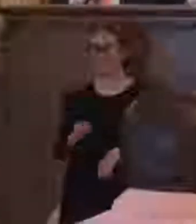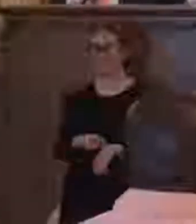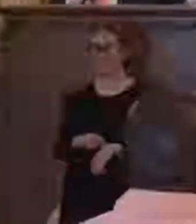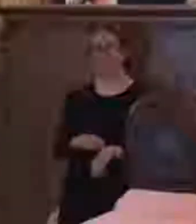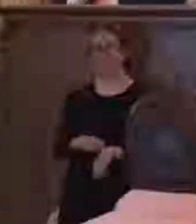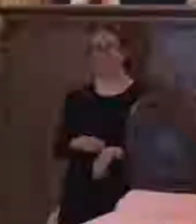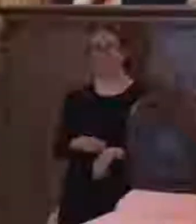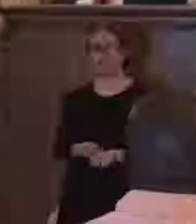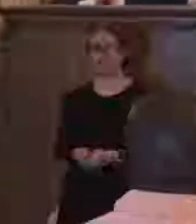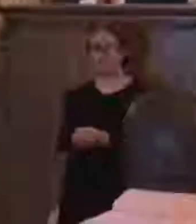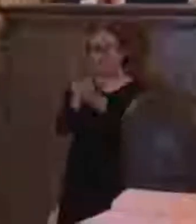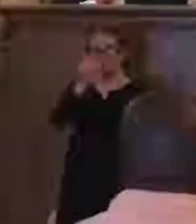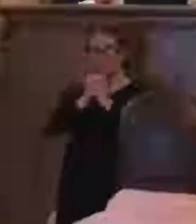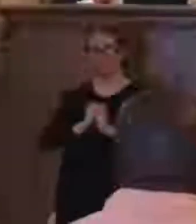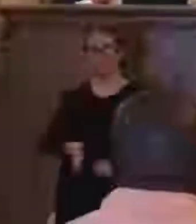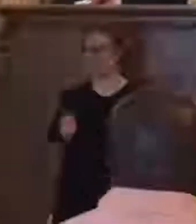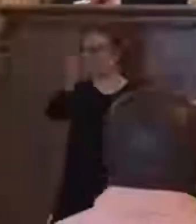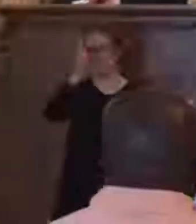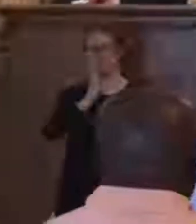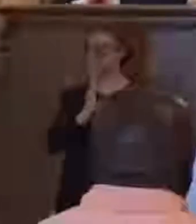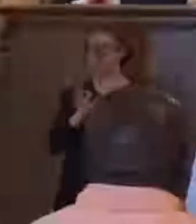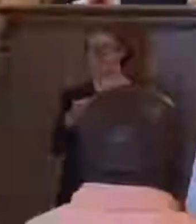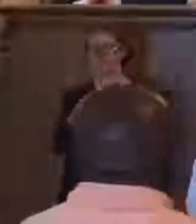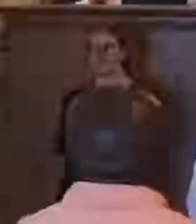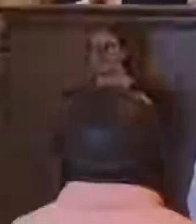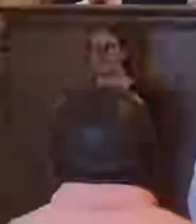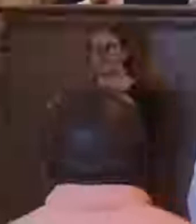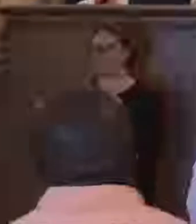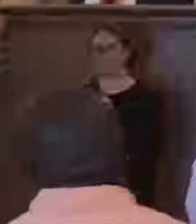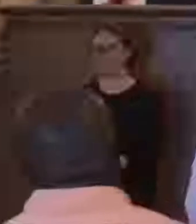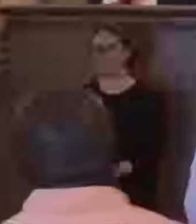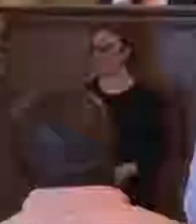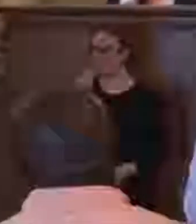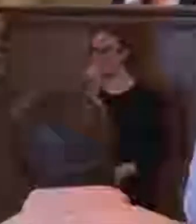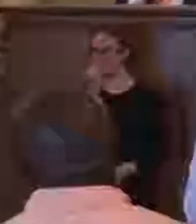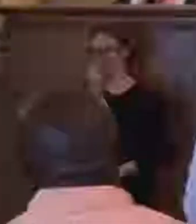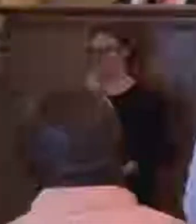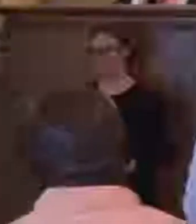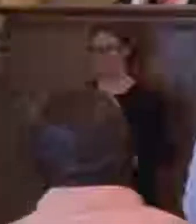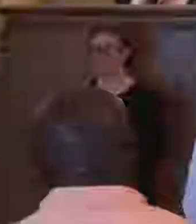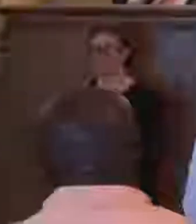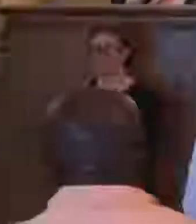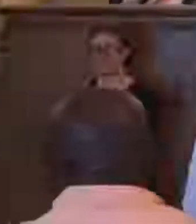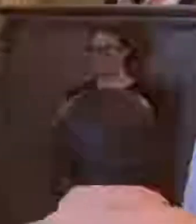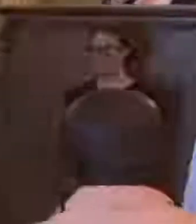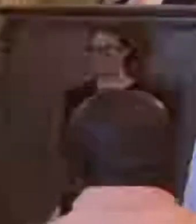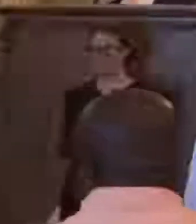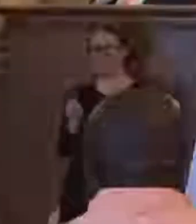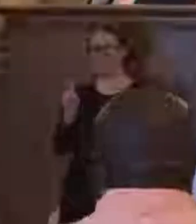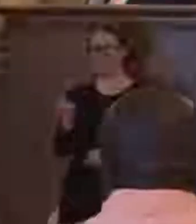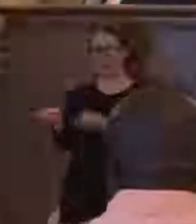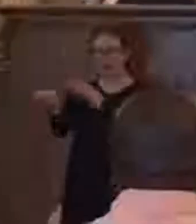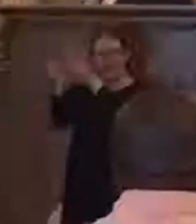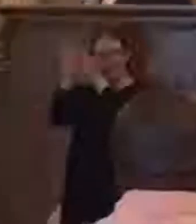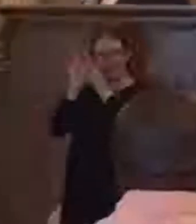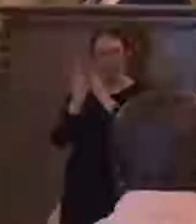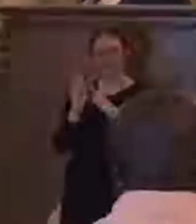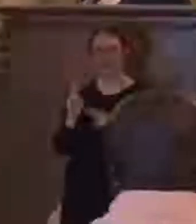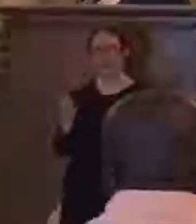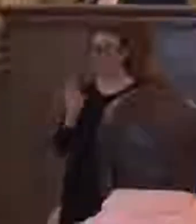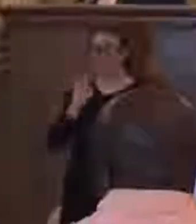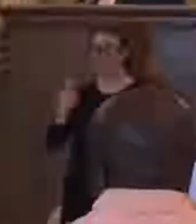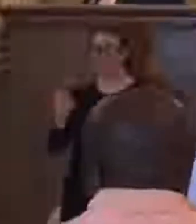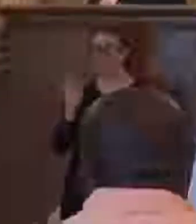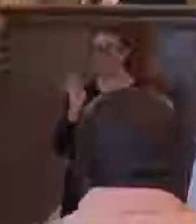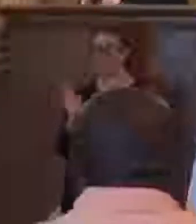time to just worship God together. All right. And be fed together. Amen. And I want to give double honor to your great pastor,